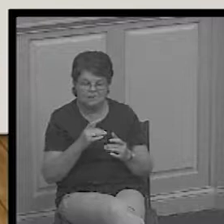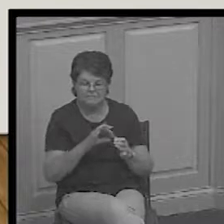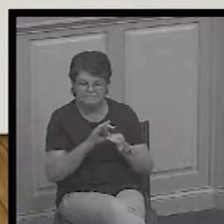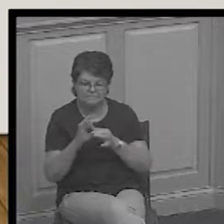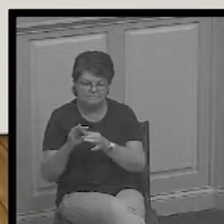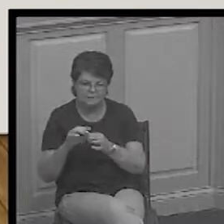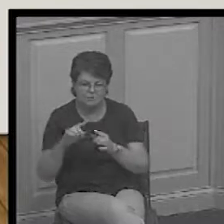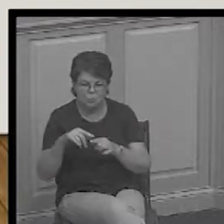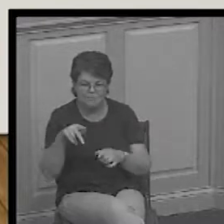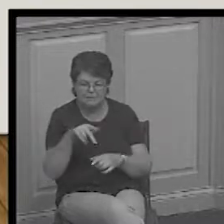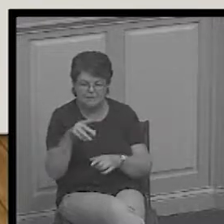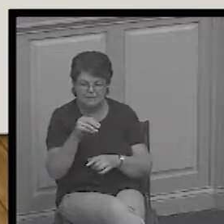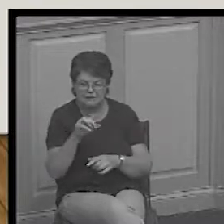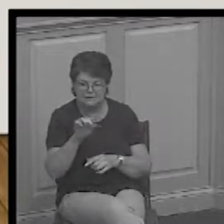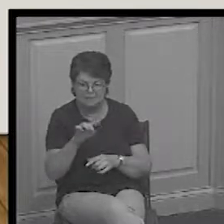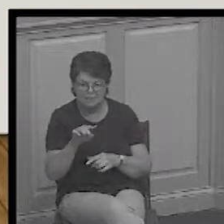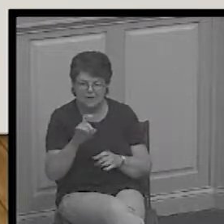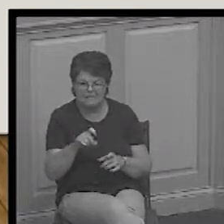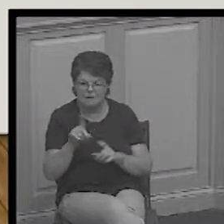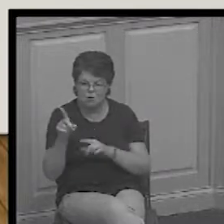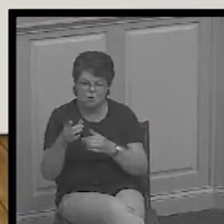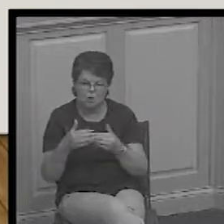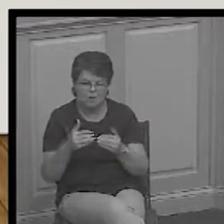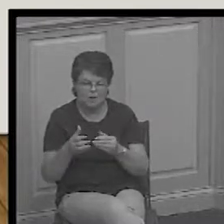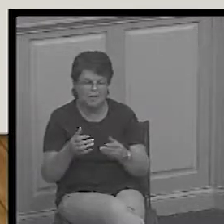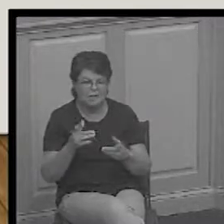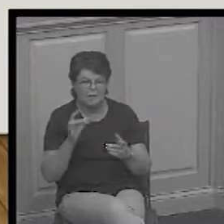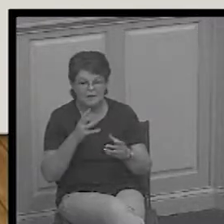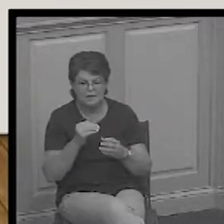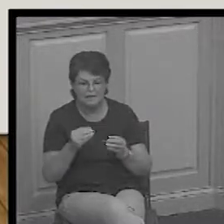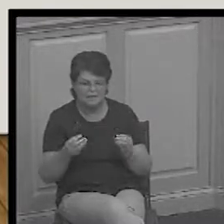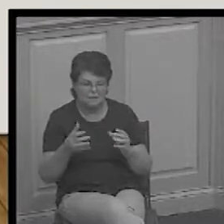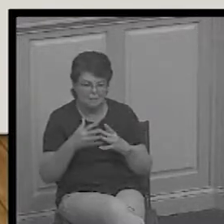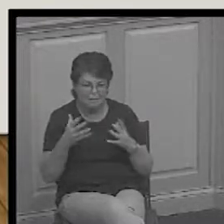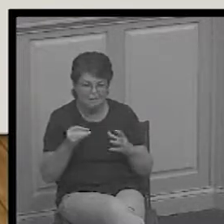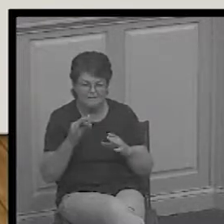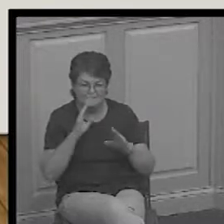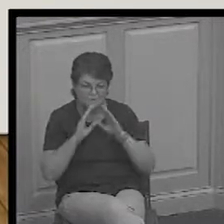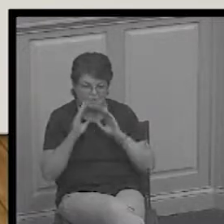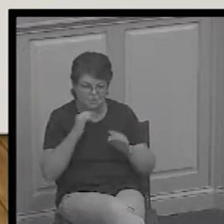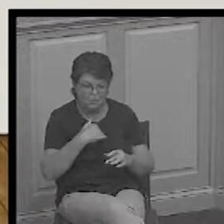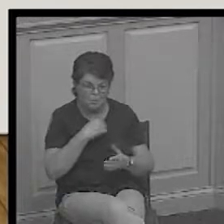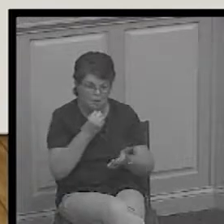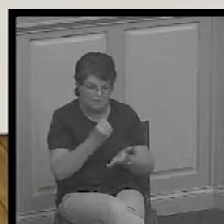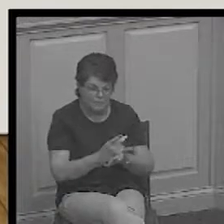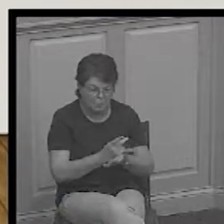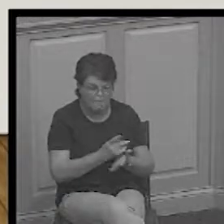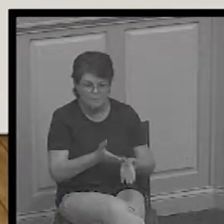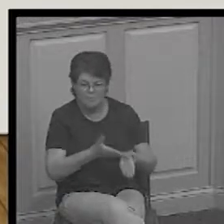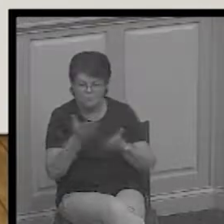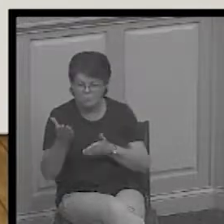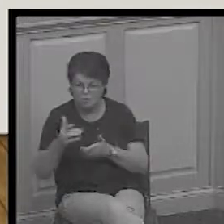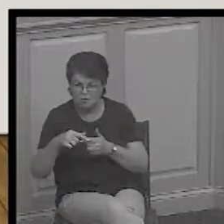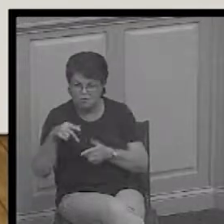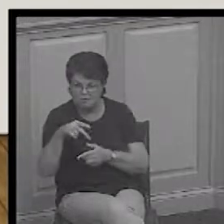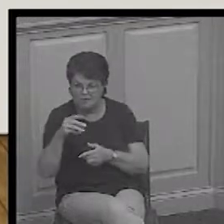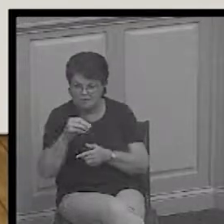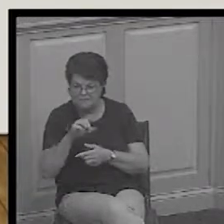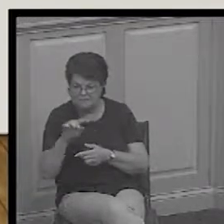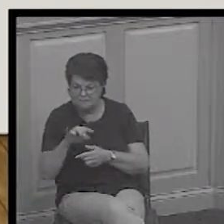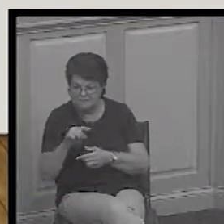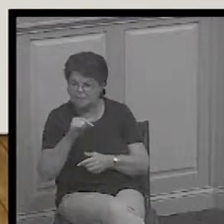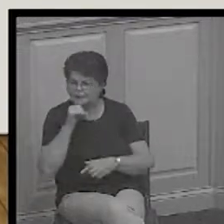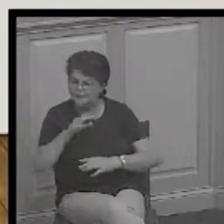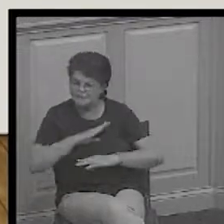go to anyways. And there's nothing more frustrating than to have us approve something, they take it to planning and zoning, and it doesn't meet